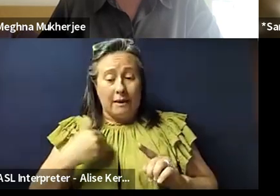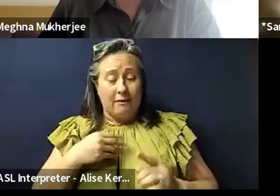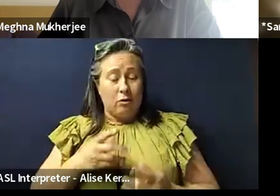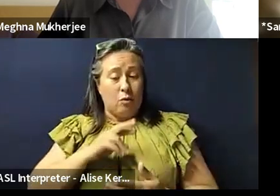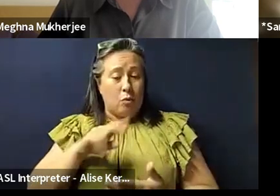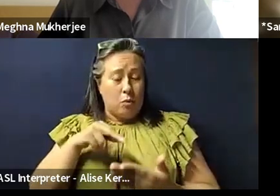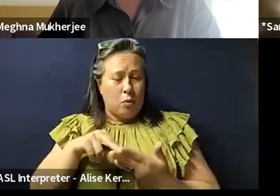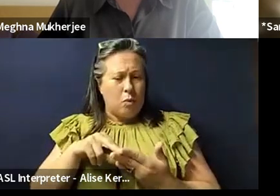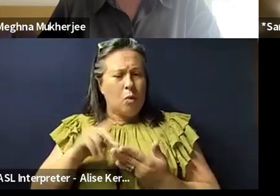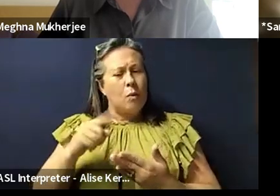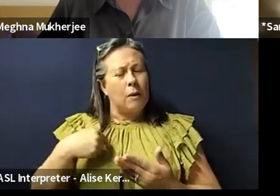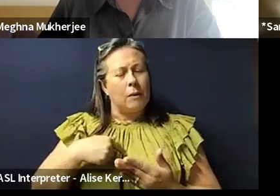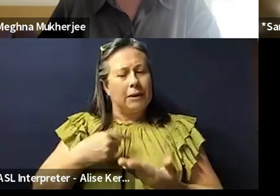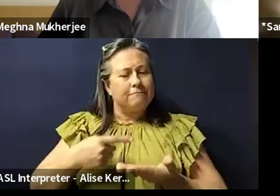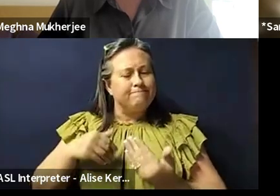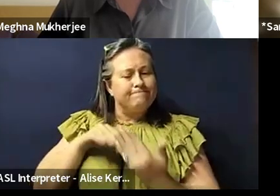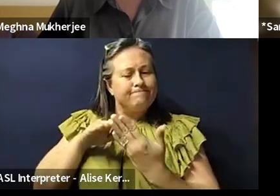address prenatal testing